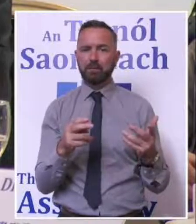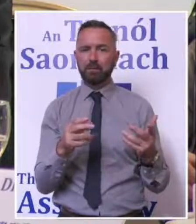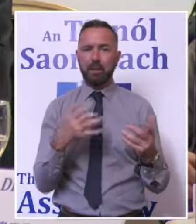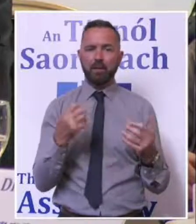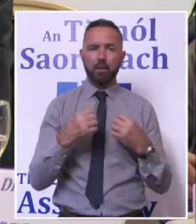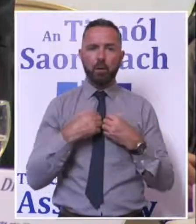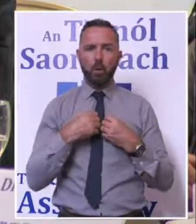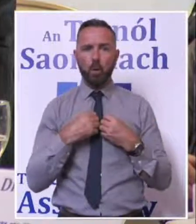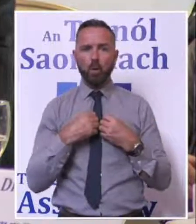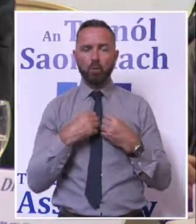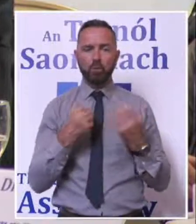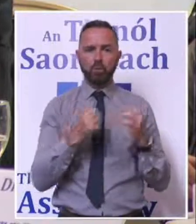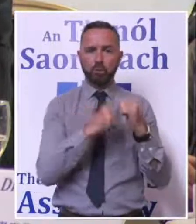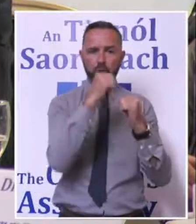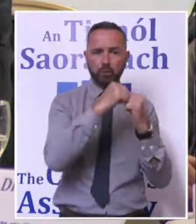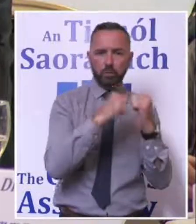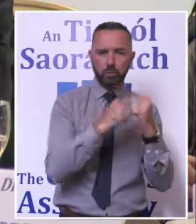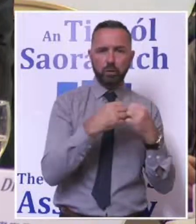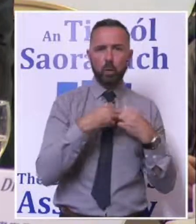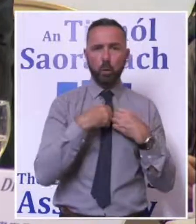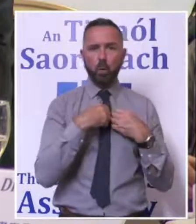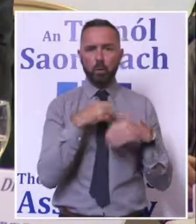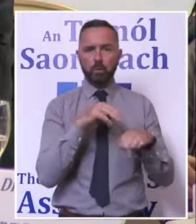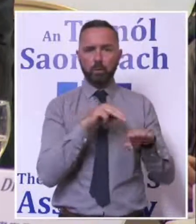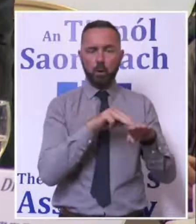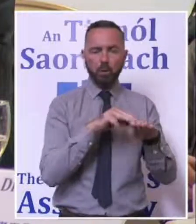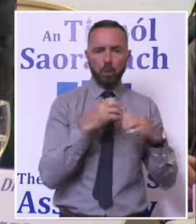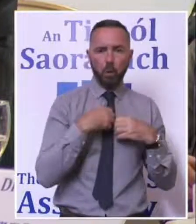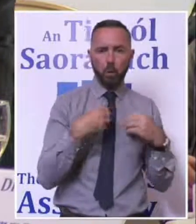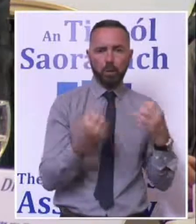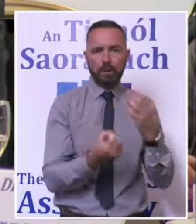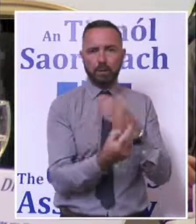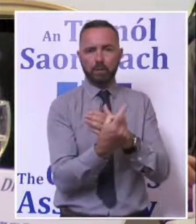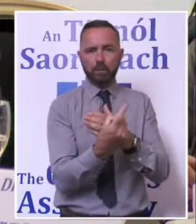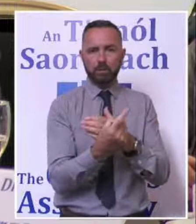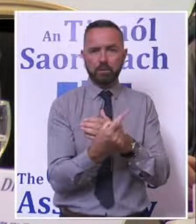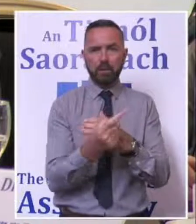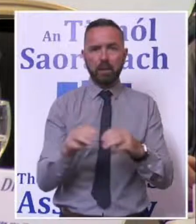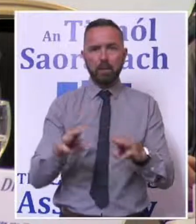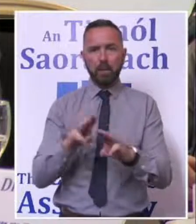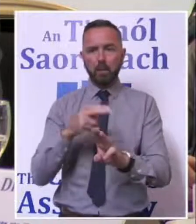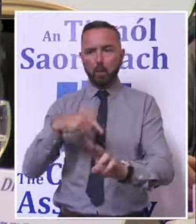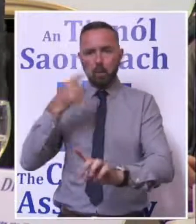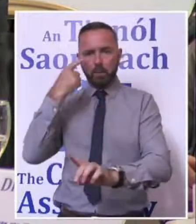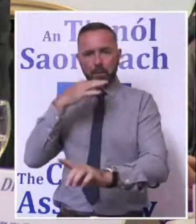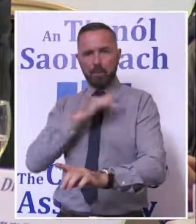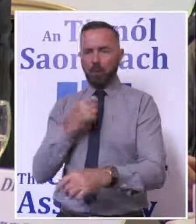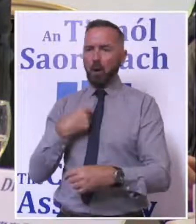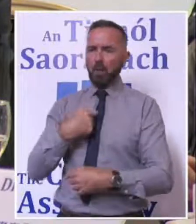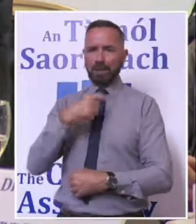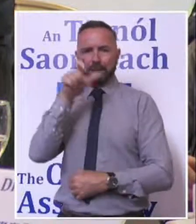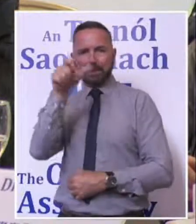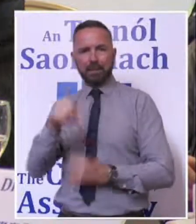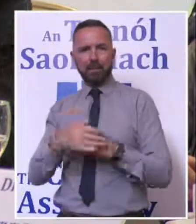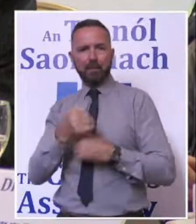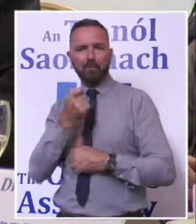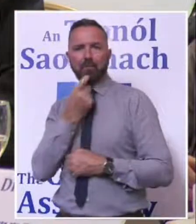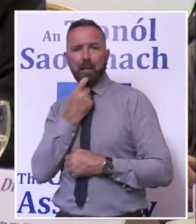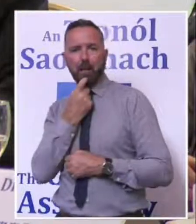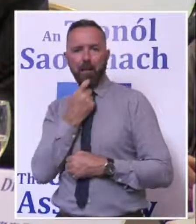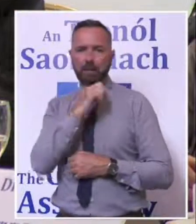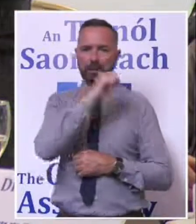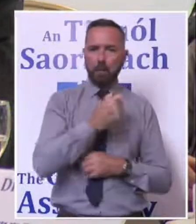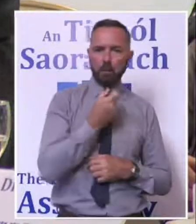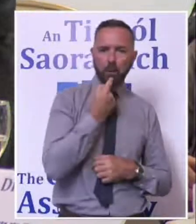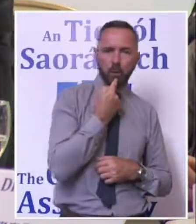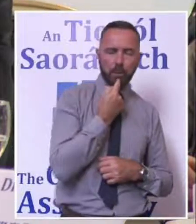constructs. I don't think people see themselves as citizens of Fingal or citizens of Dún Laoghaire or citizens of South Dublin. I think the mayors were quite